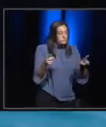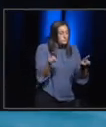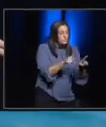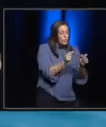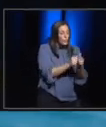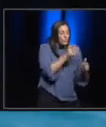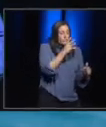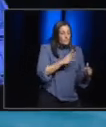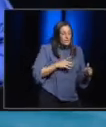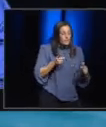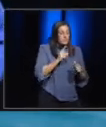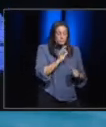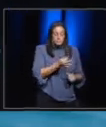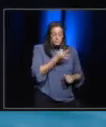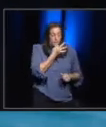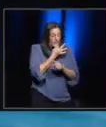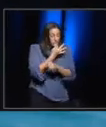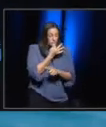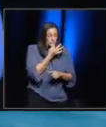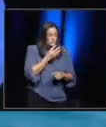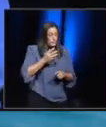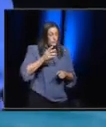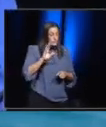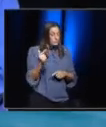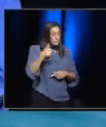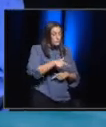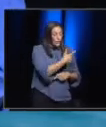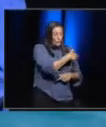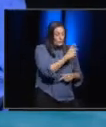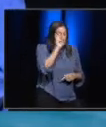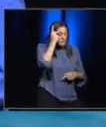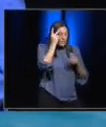was a master dolphin politician and a minor god.